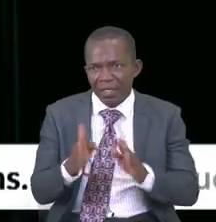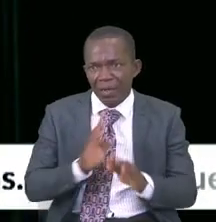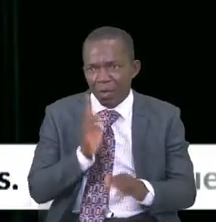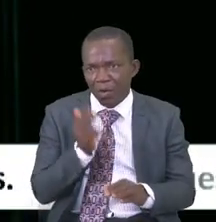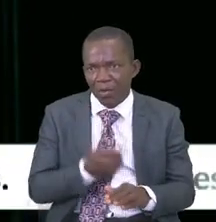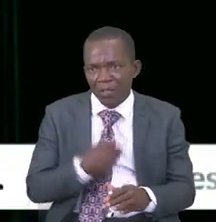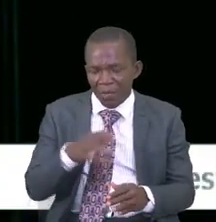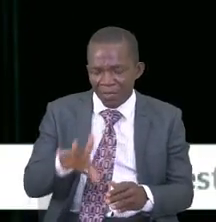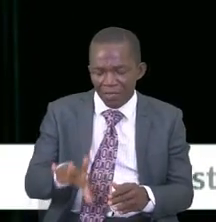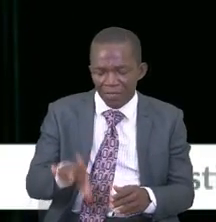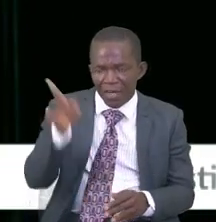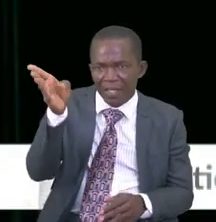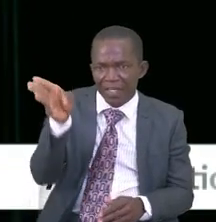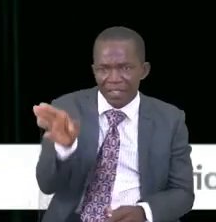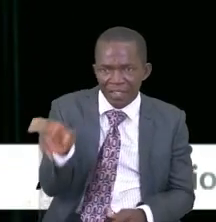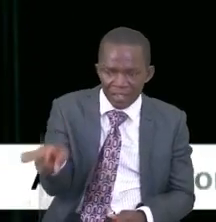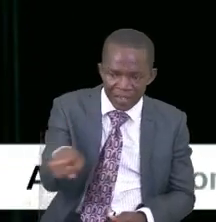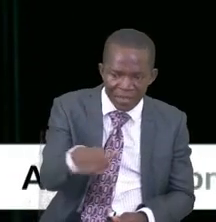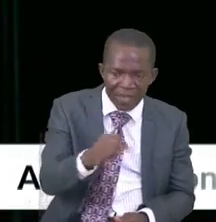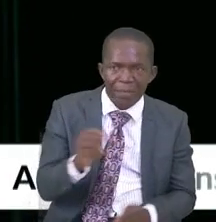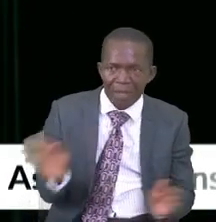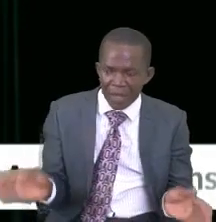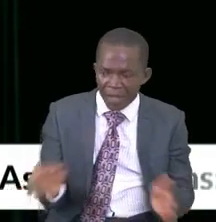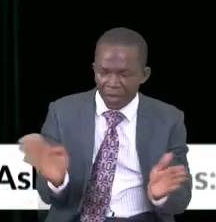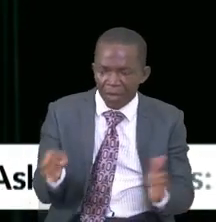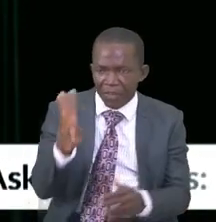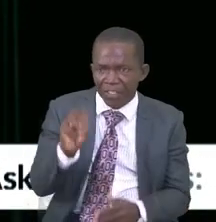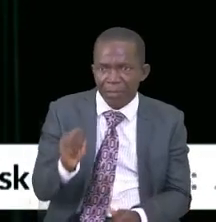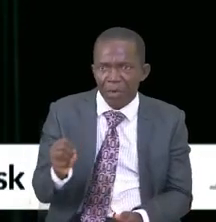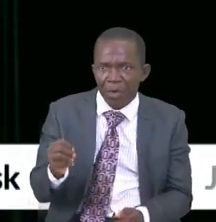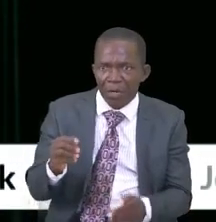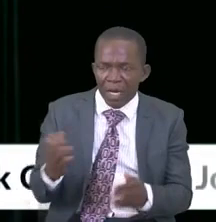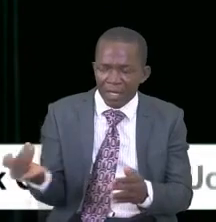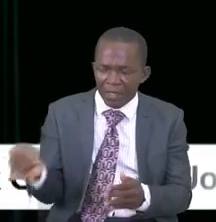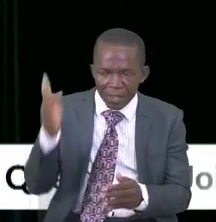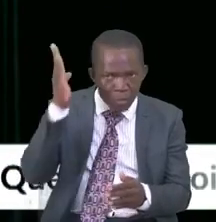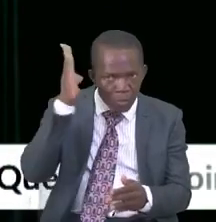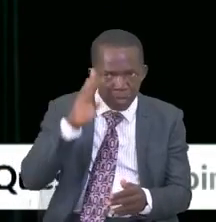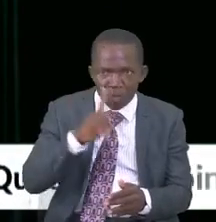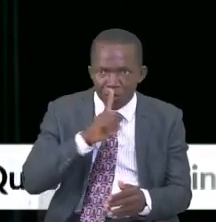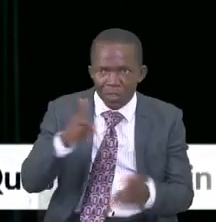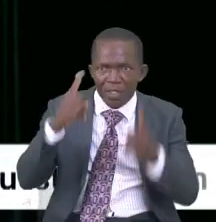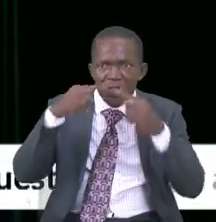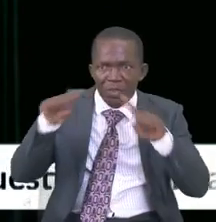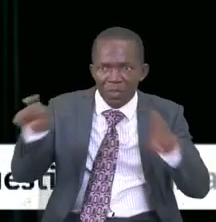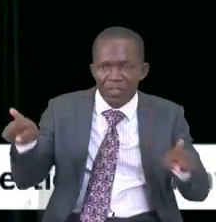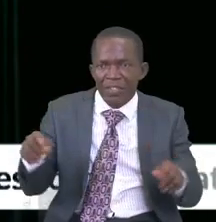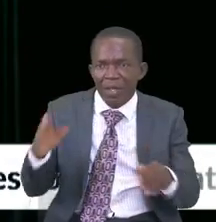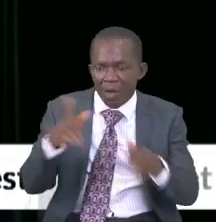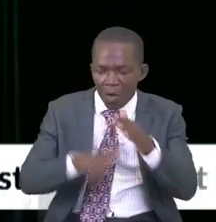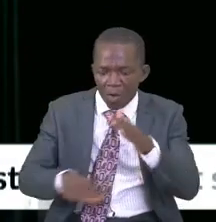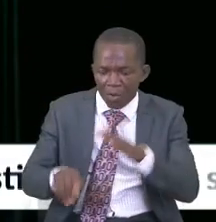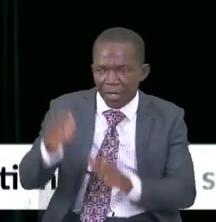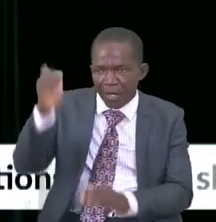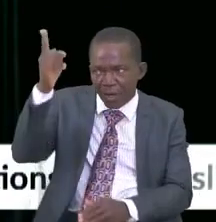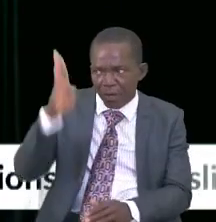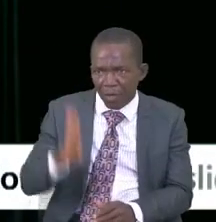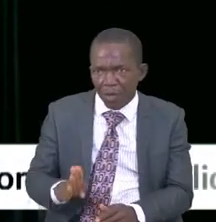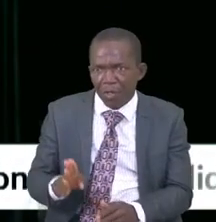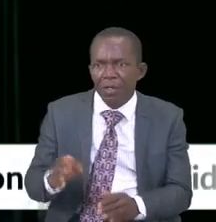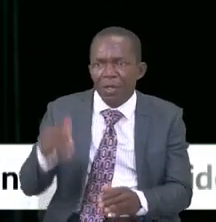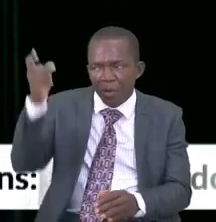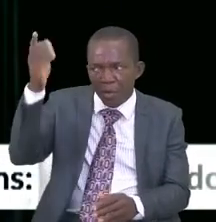succeed. Eventually, he will succeed under grace, under God, by his Spirit, by your help, through your prayers. God